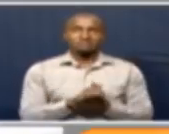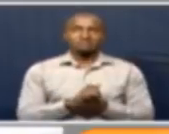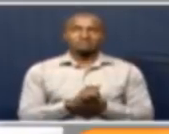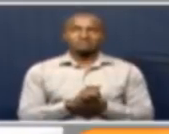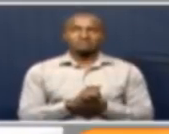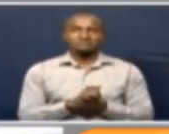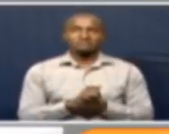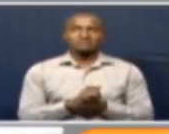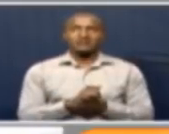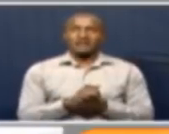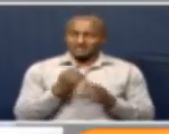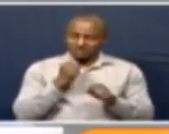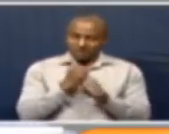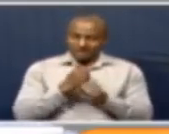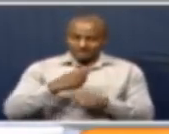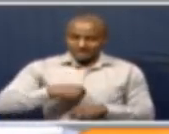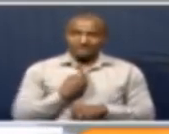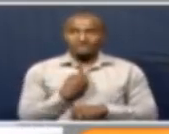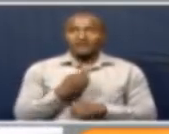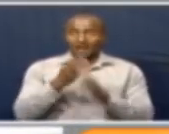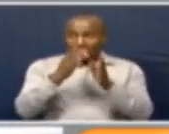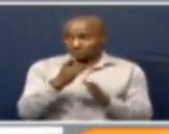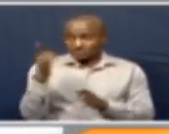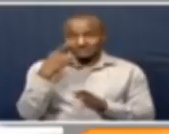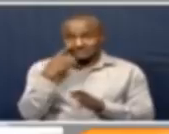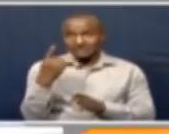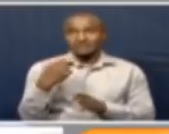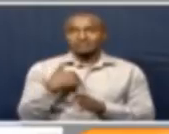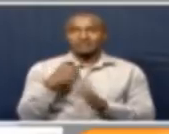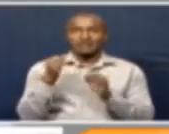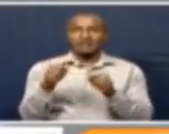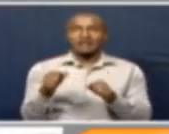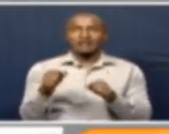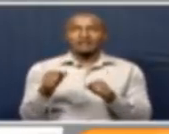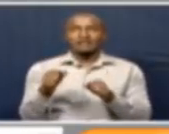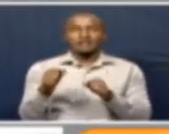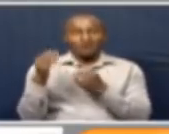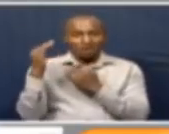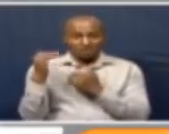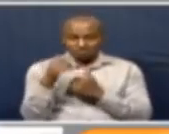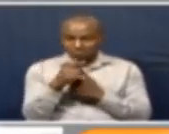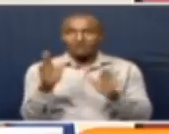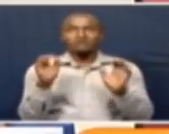try working on myself. Maybe someone somewhere will spot you somewhere, because I'm losing hope in the industry.